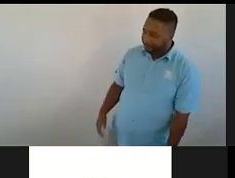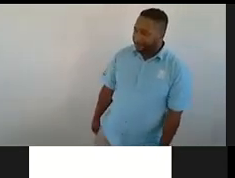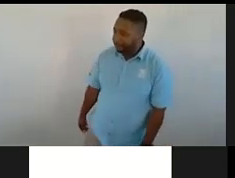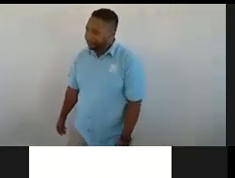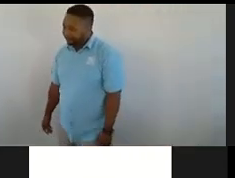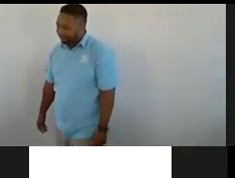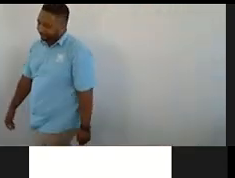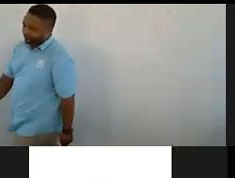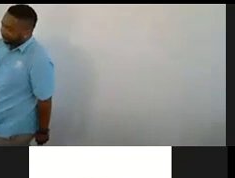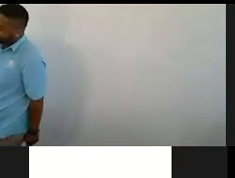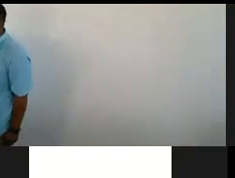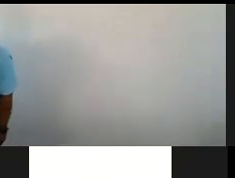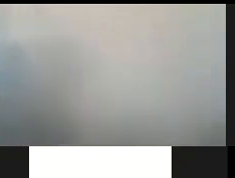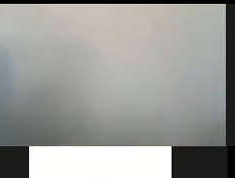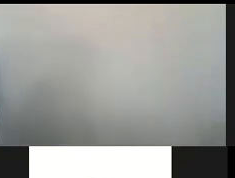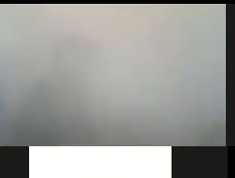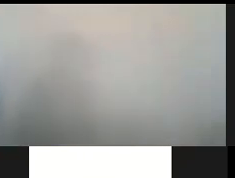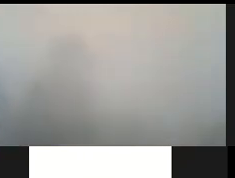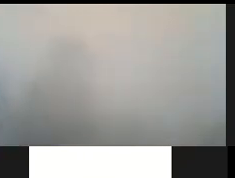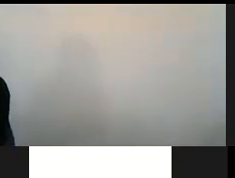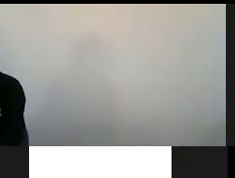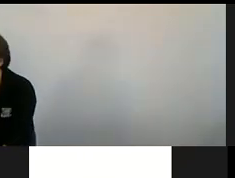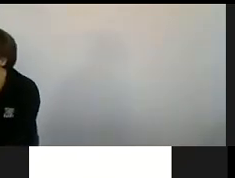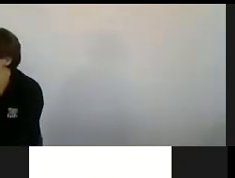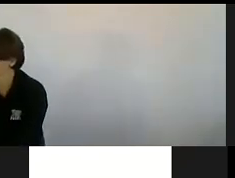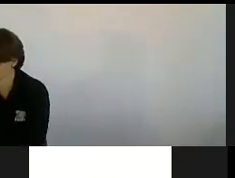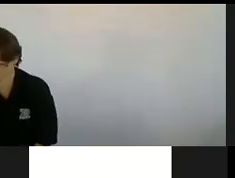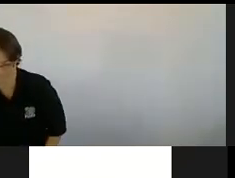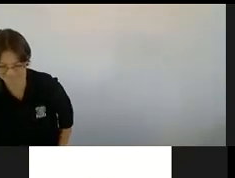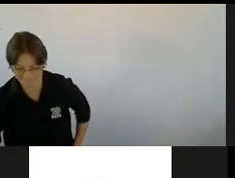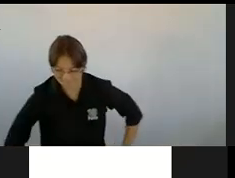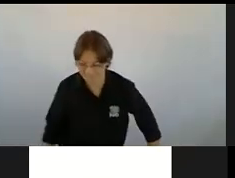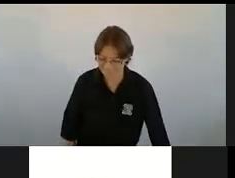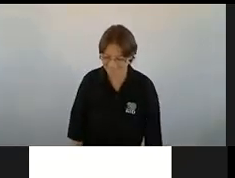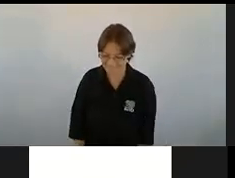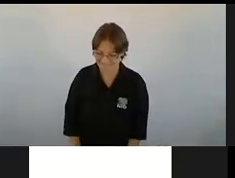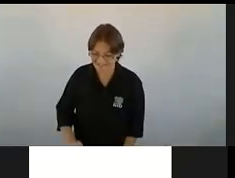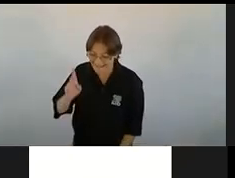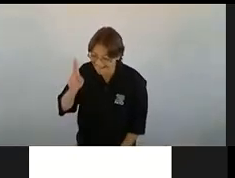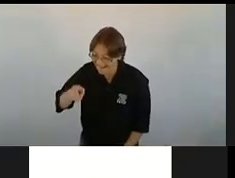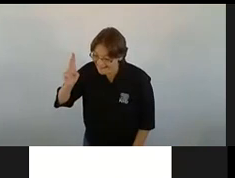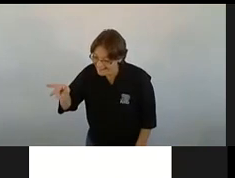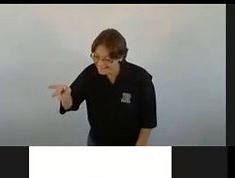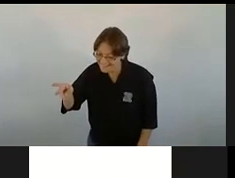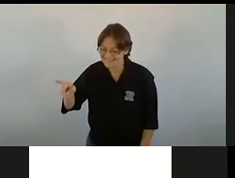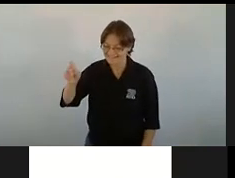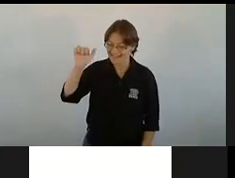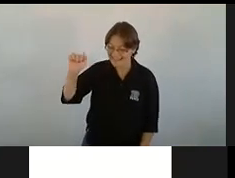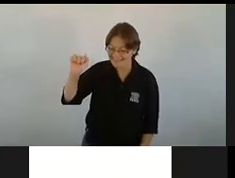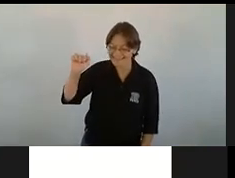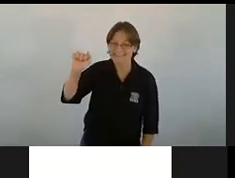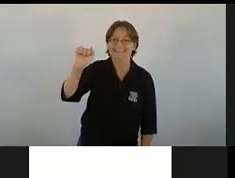illustrate a few words. So when you spell a word,